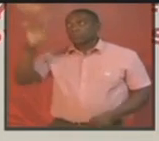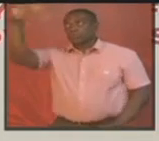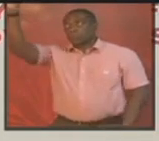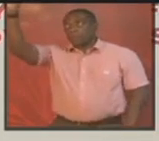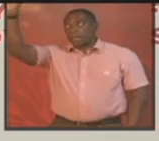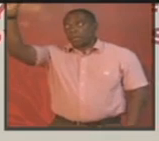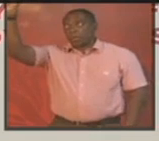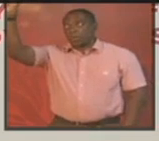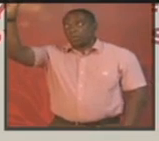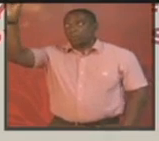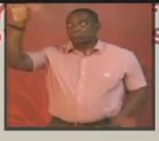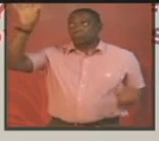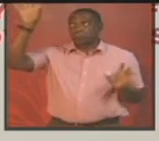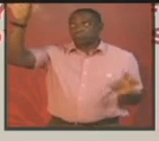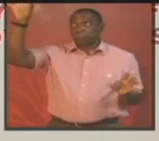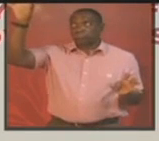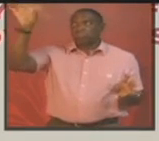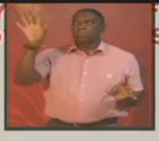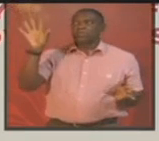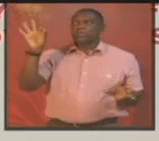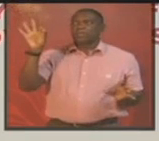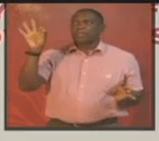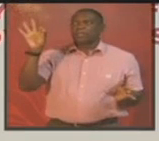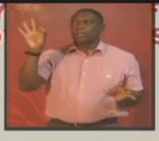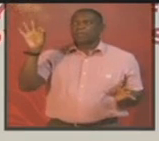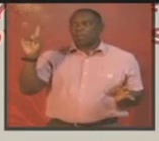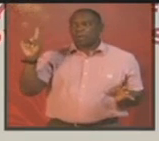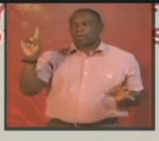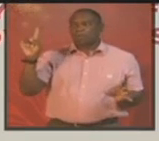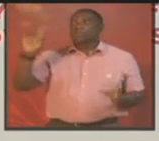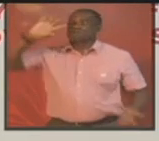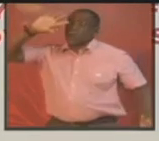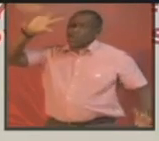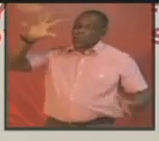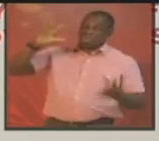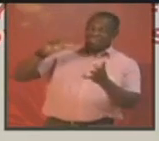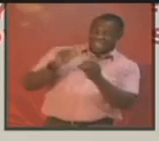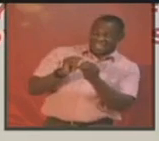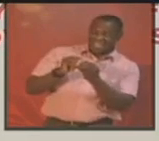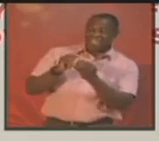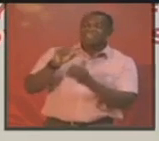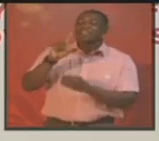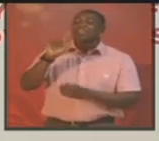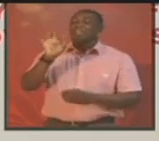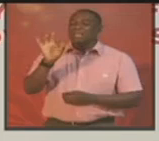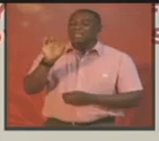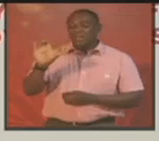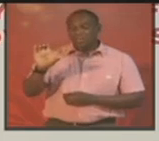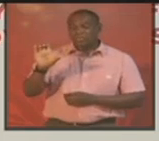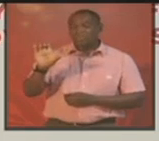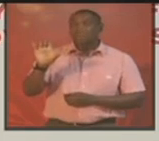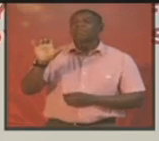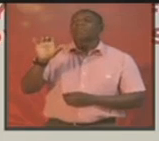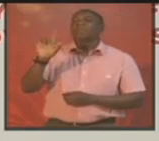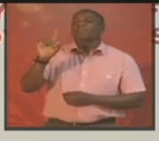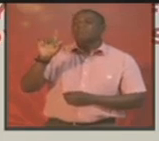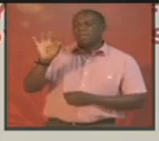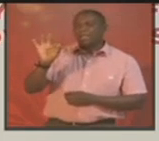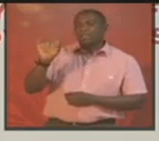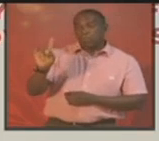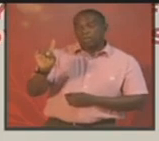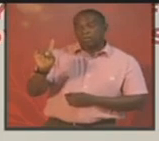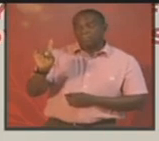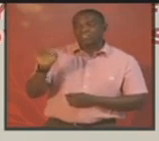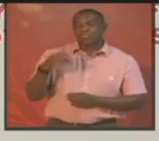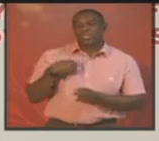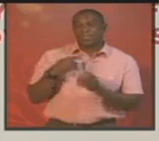correct, 991. So by sometime today, we will reach 1,000, just 9 more to go. What has to happen